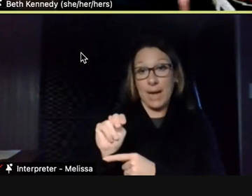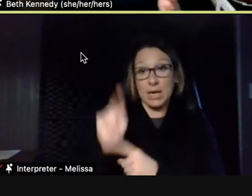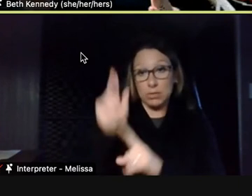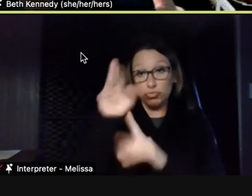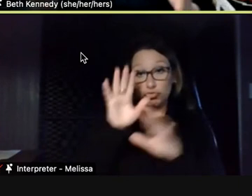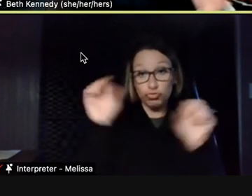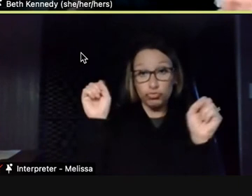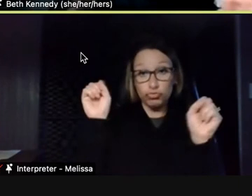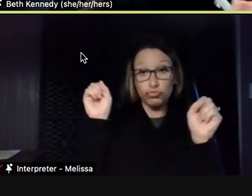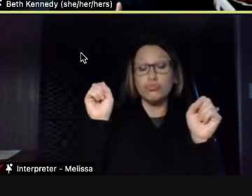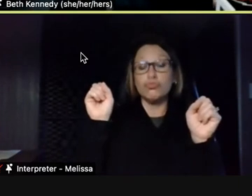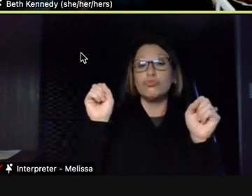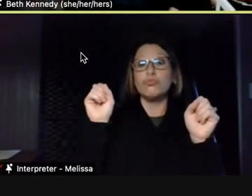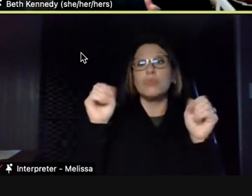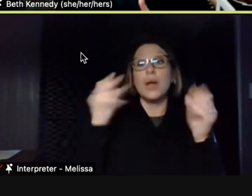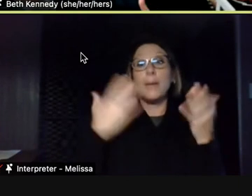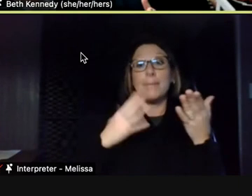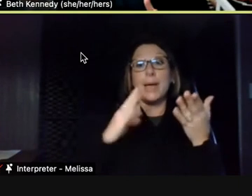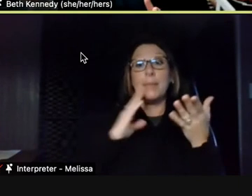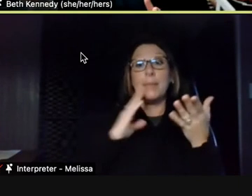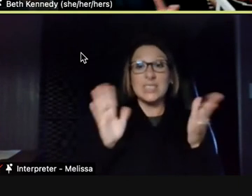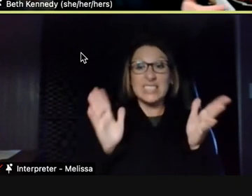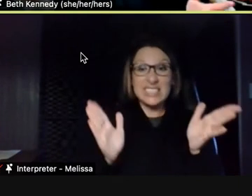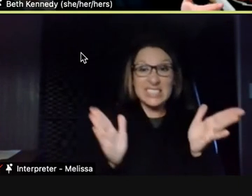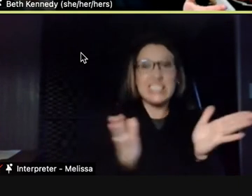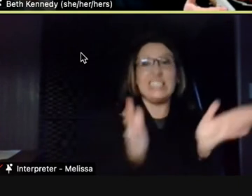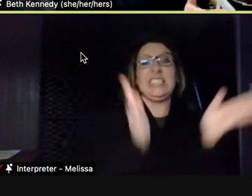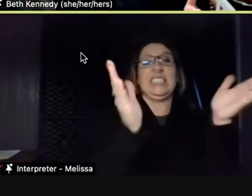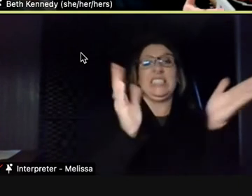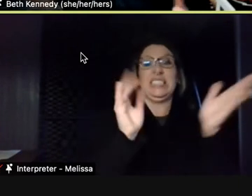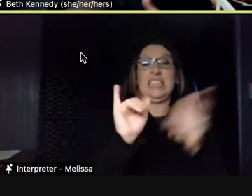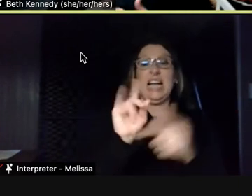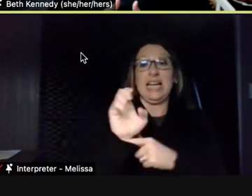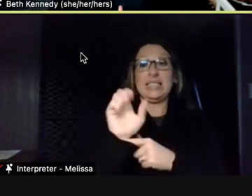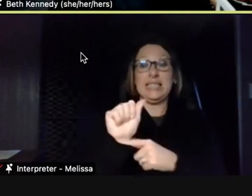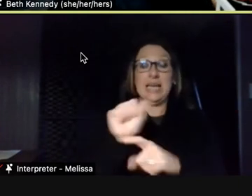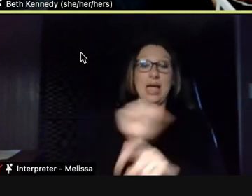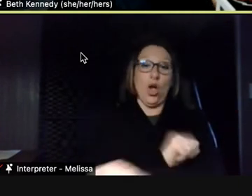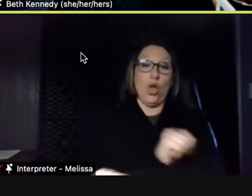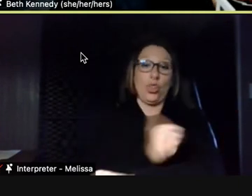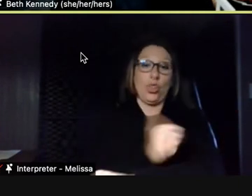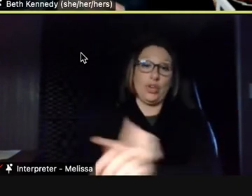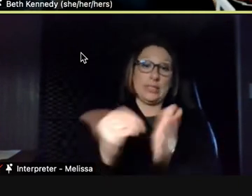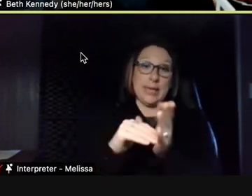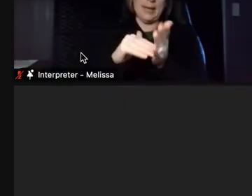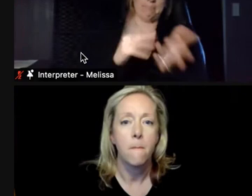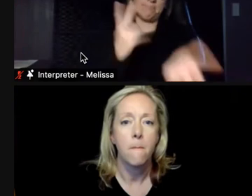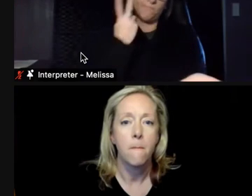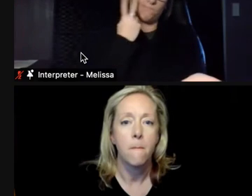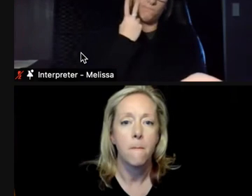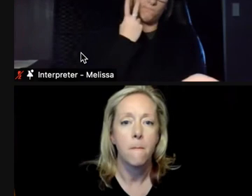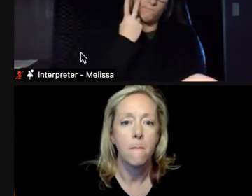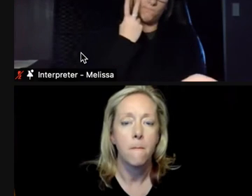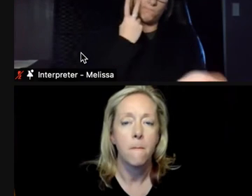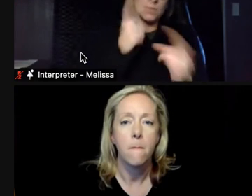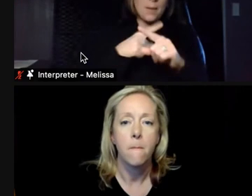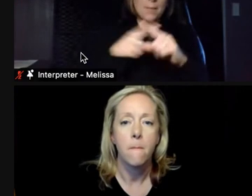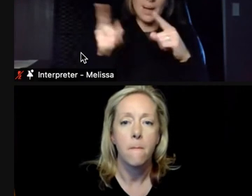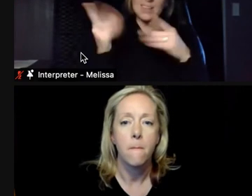be a heavier push to actually try to get IDEA reauthorized. We'll see, but it's been up for a long